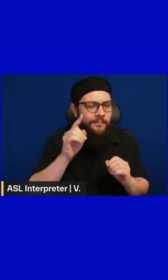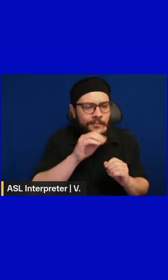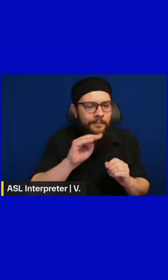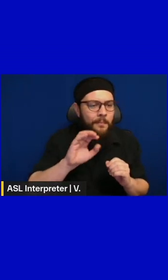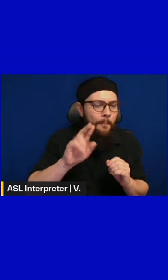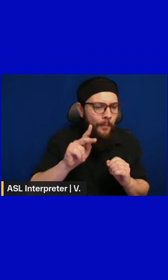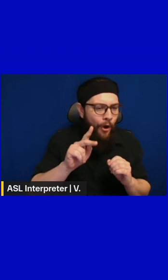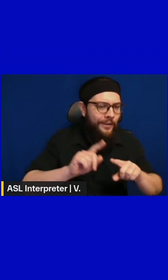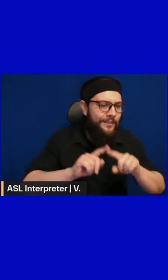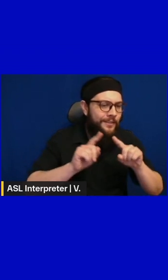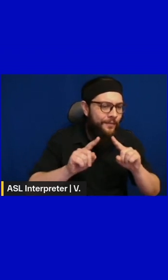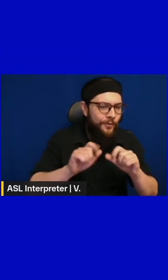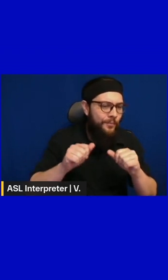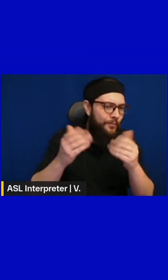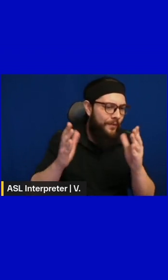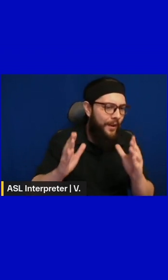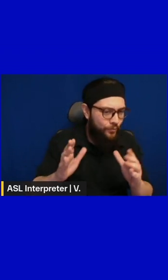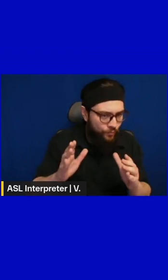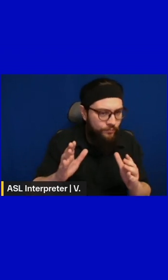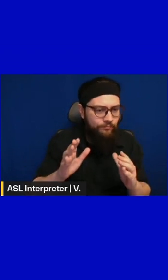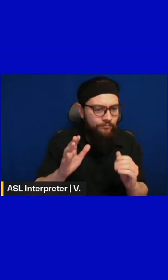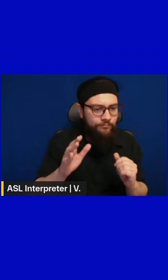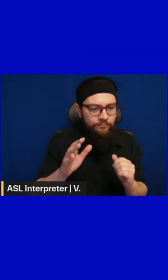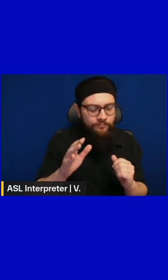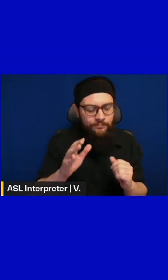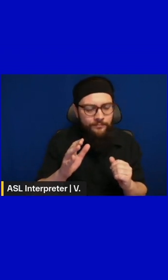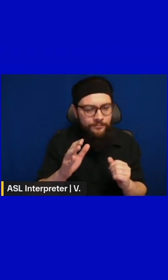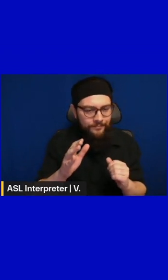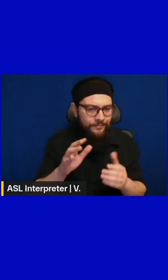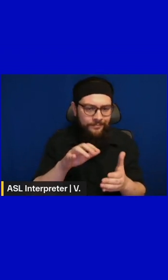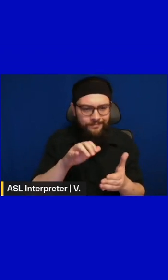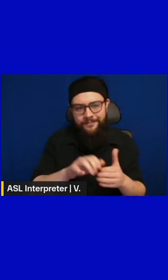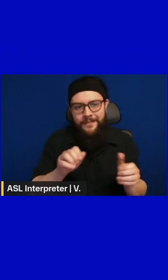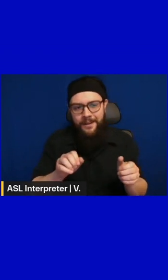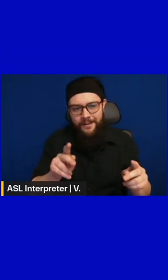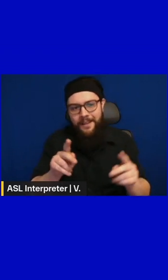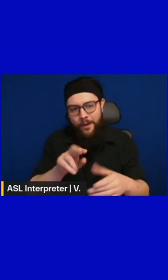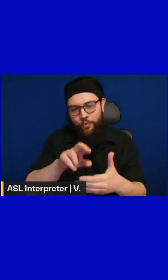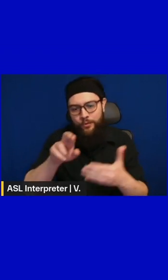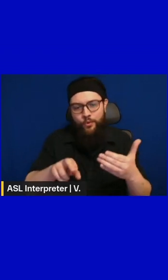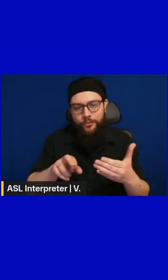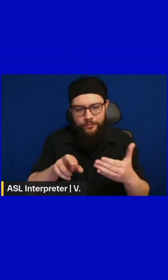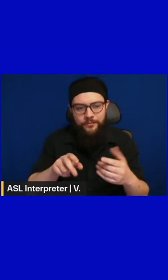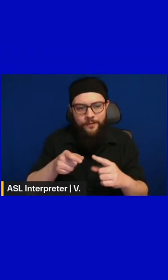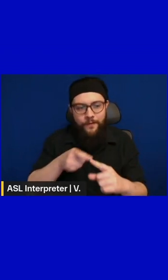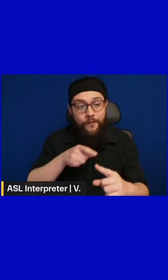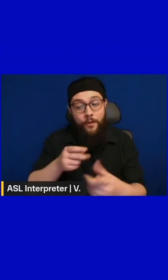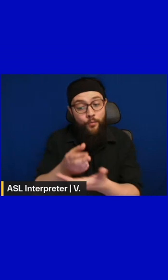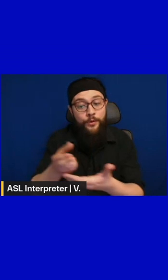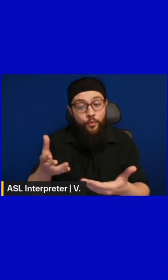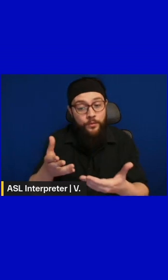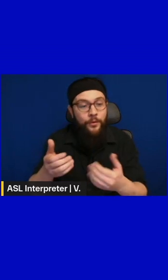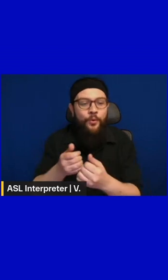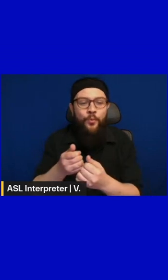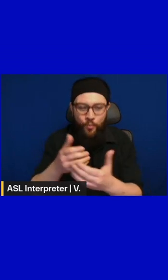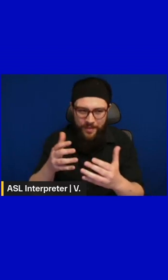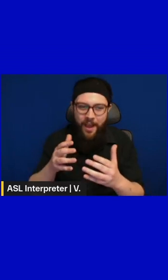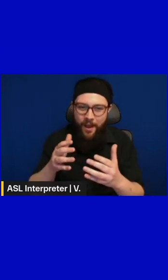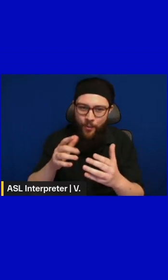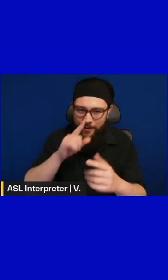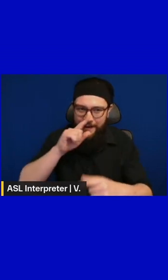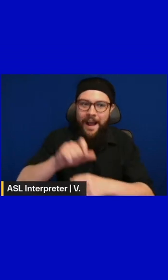different providers to allow us to get results back from a resource without actually producing